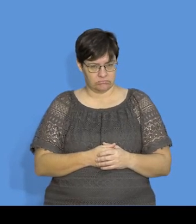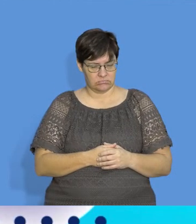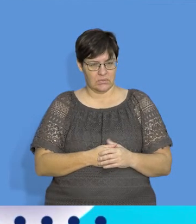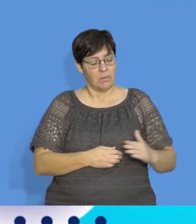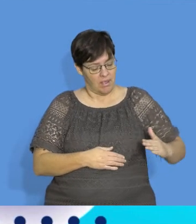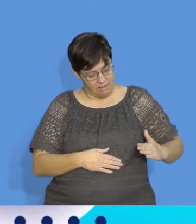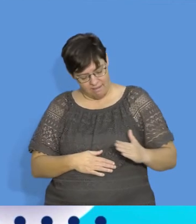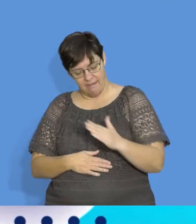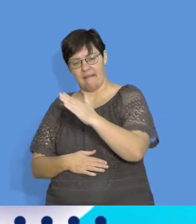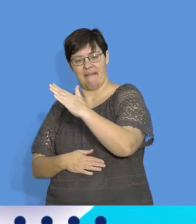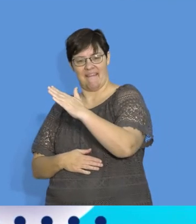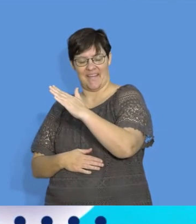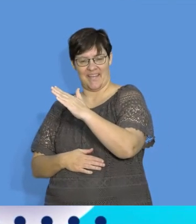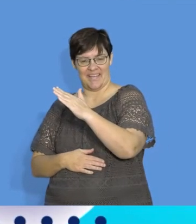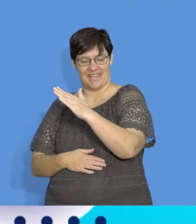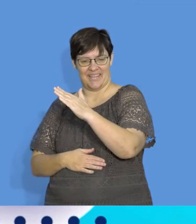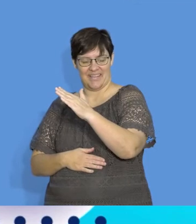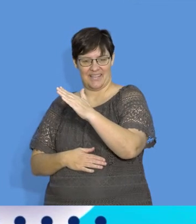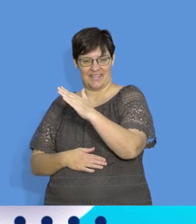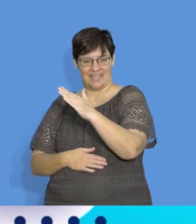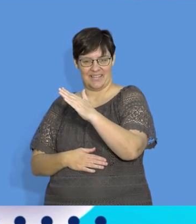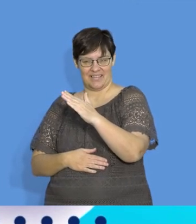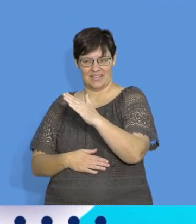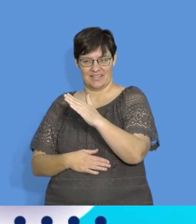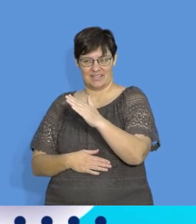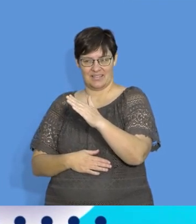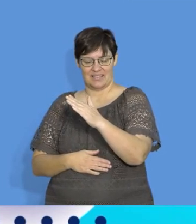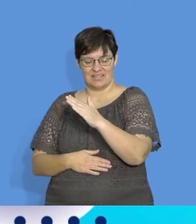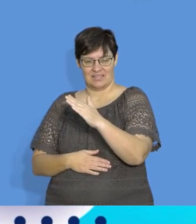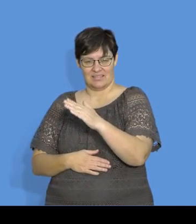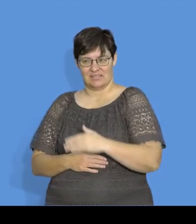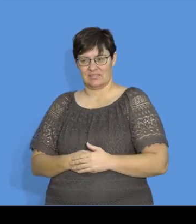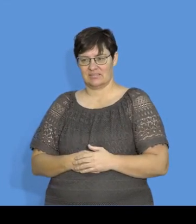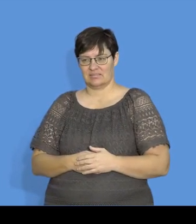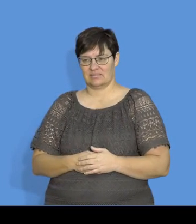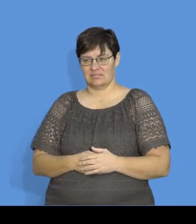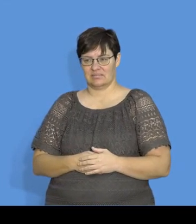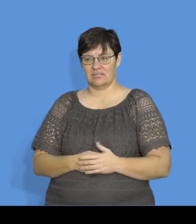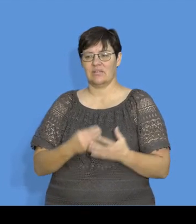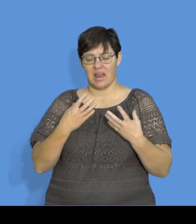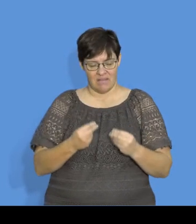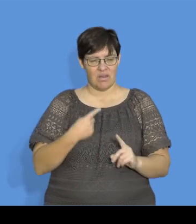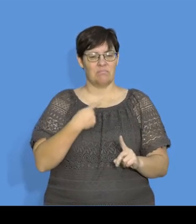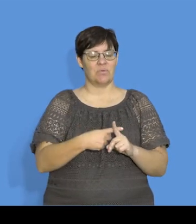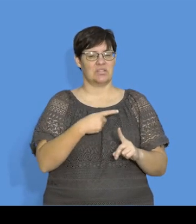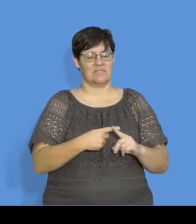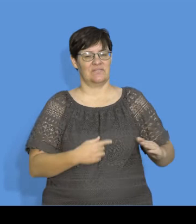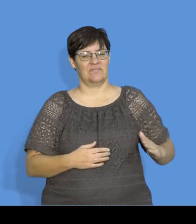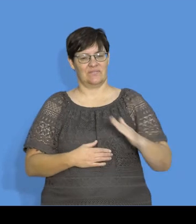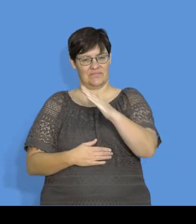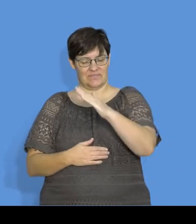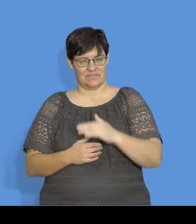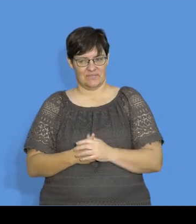because points going, I can draw a straight line with a positive